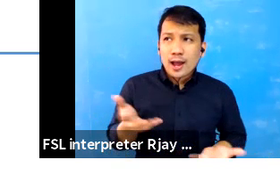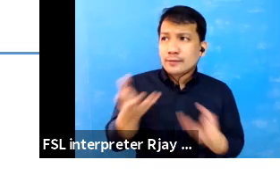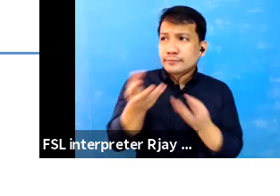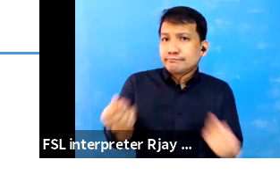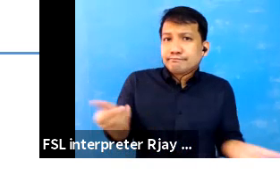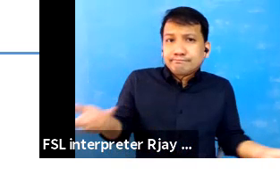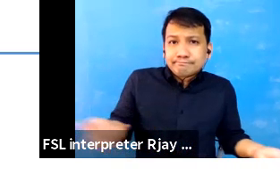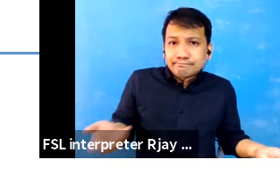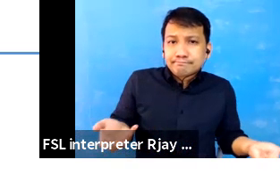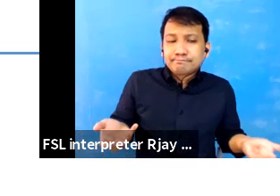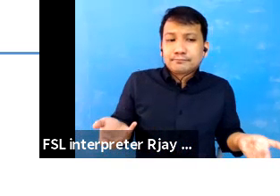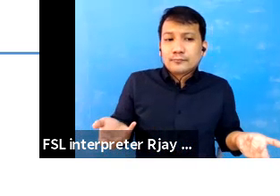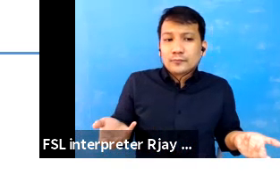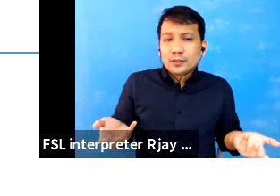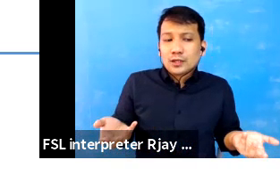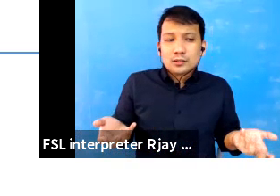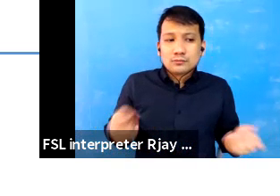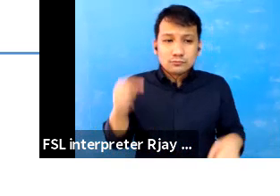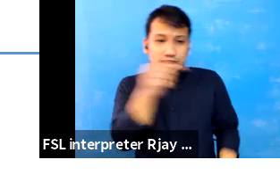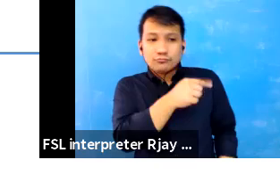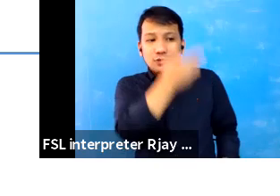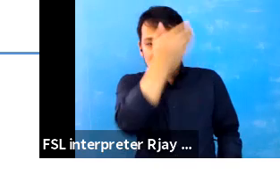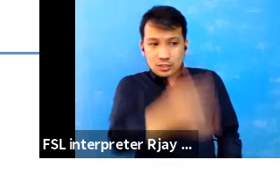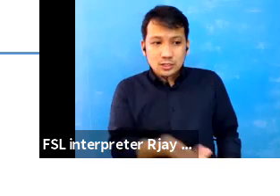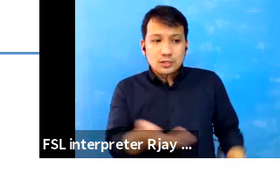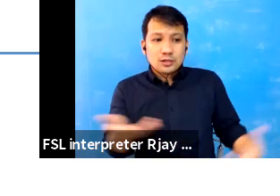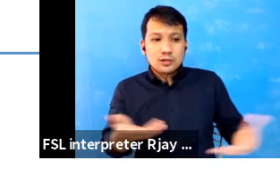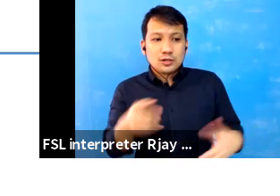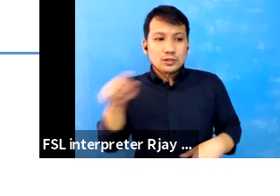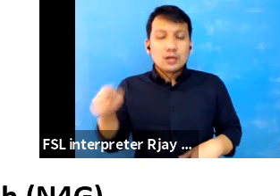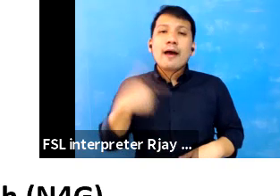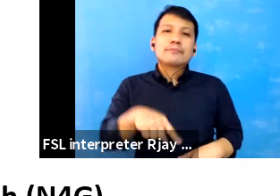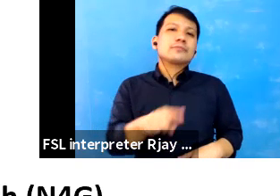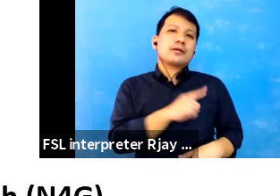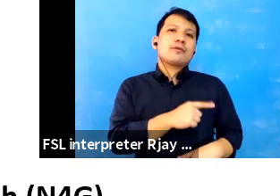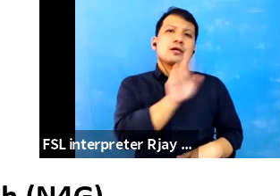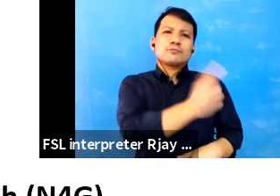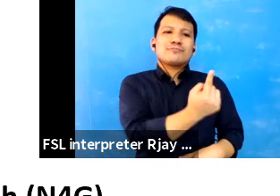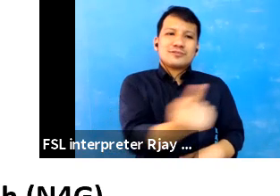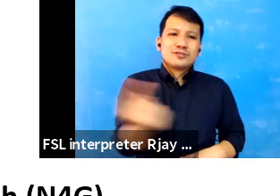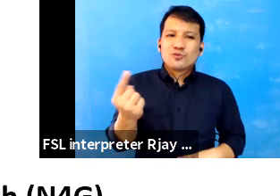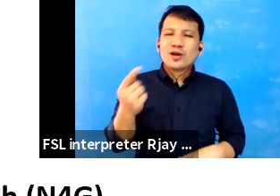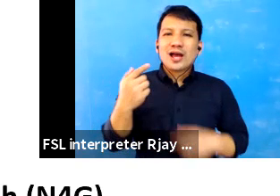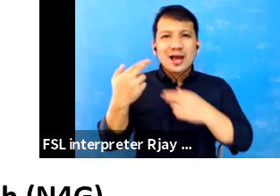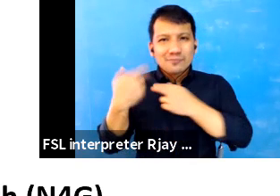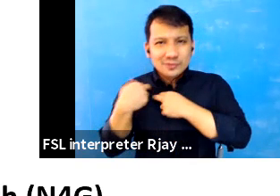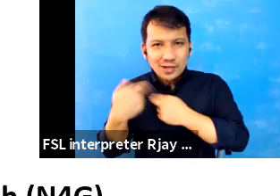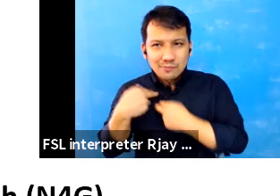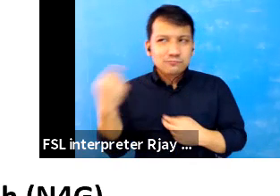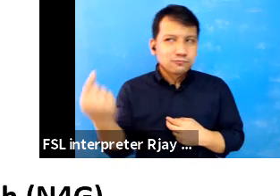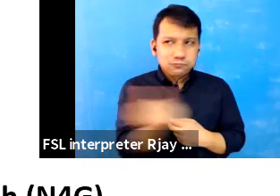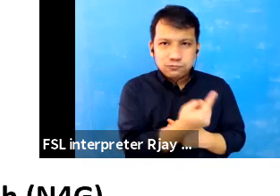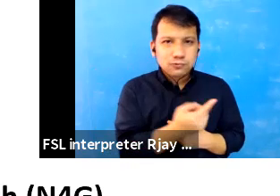solution? Again, if we look at that, the solution is on us. Each of us plays a role. Maybe the ones who